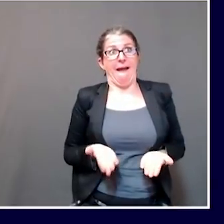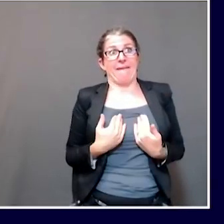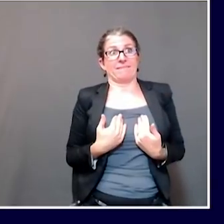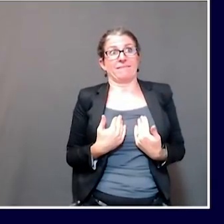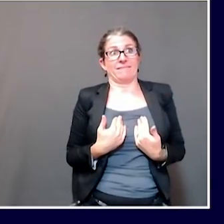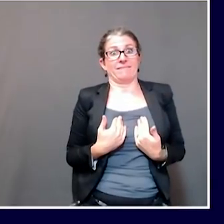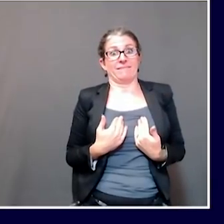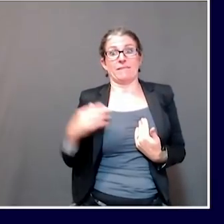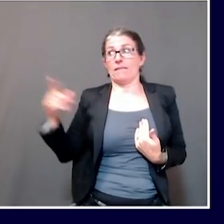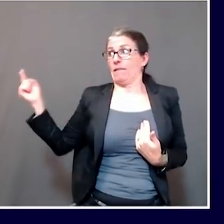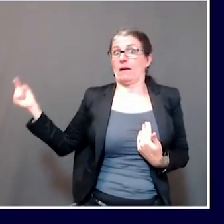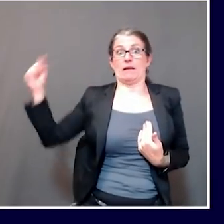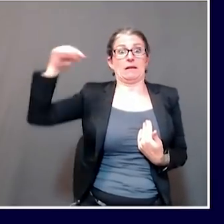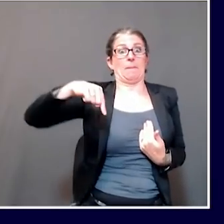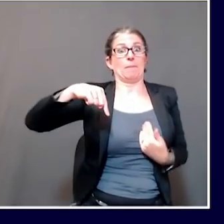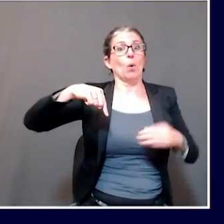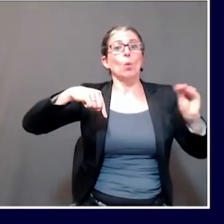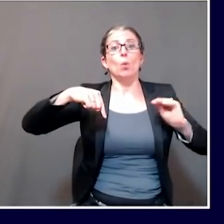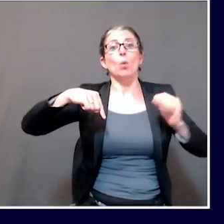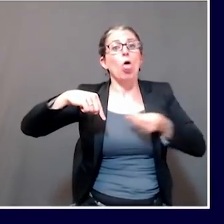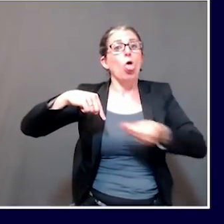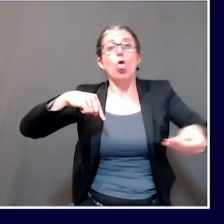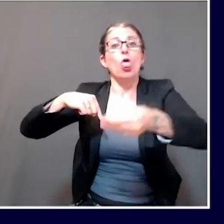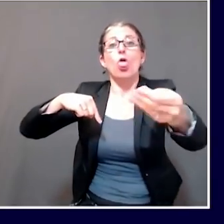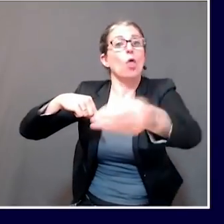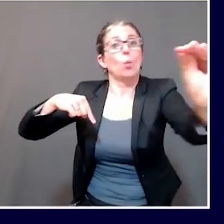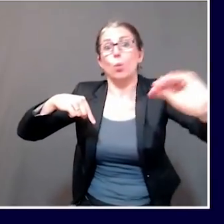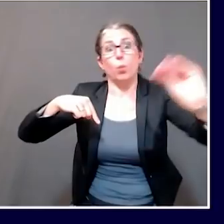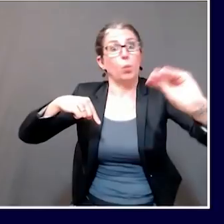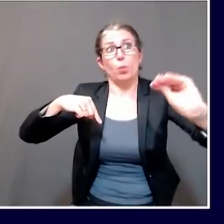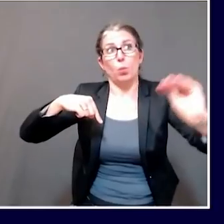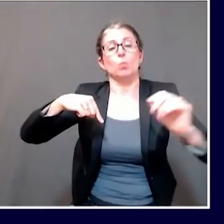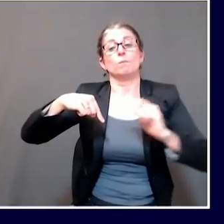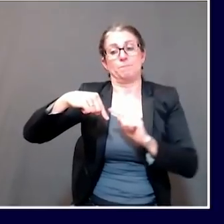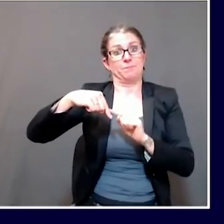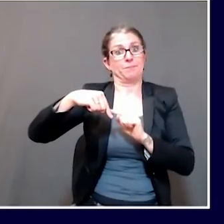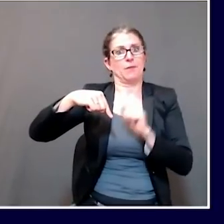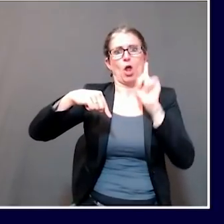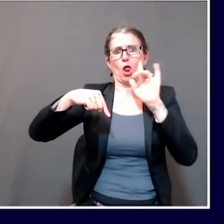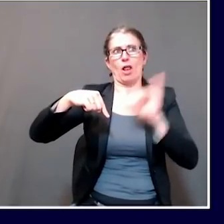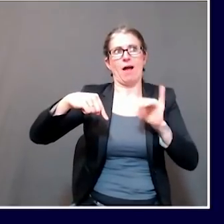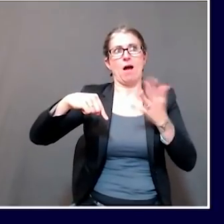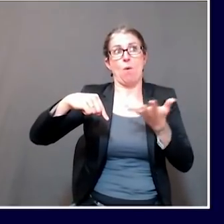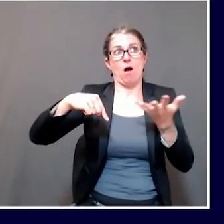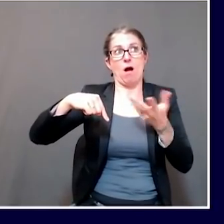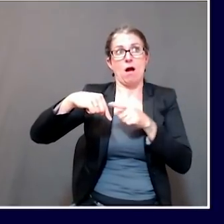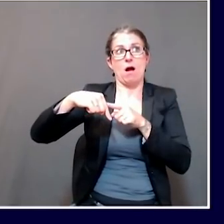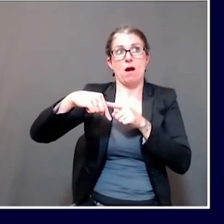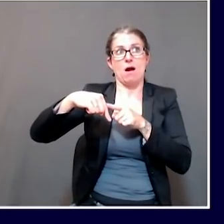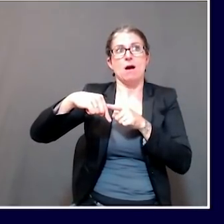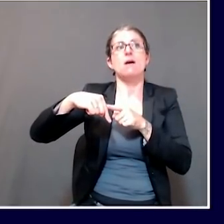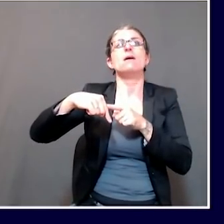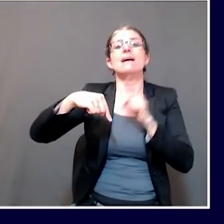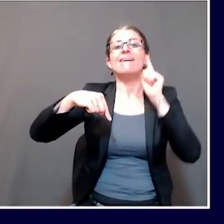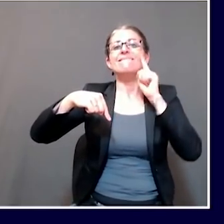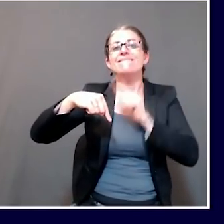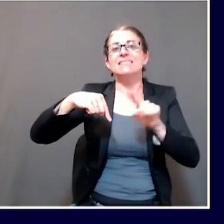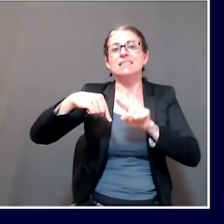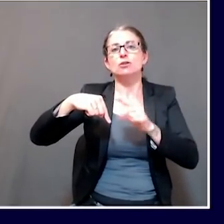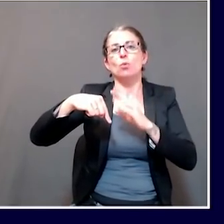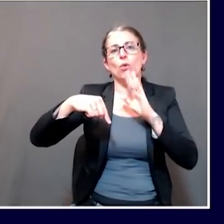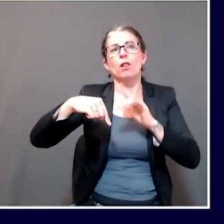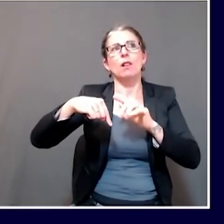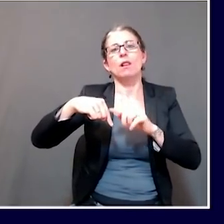the home state conducts the case investigation. And that's because Maine CDC, A, may not know that that